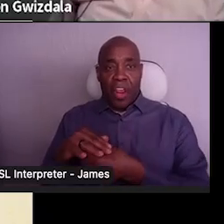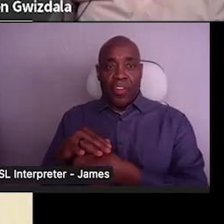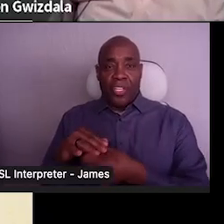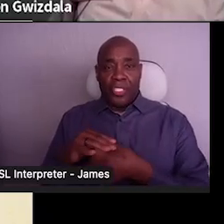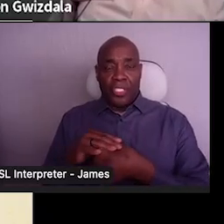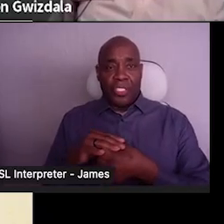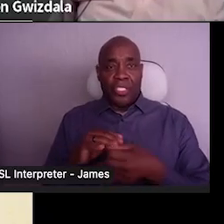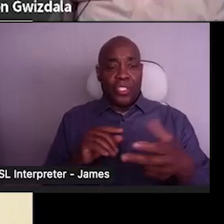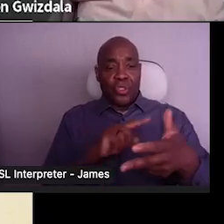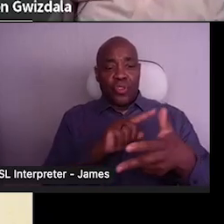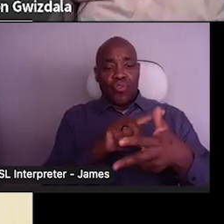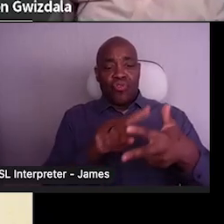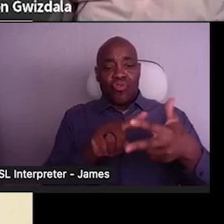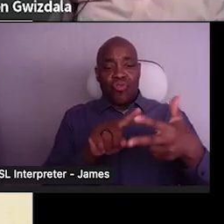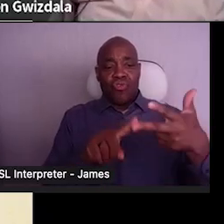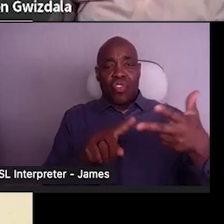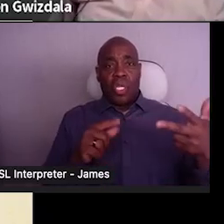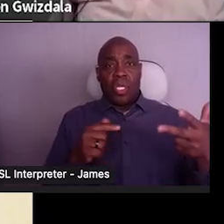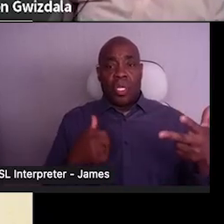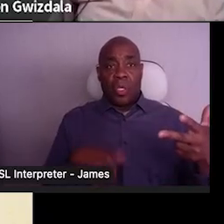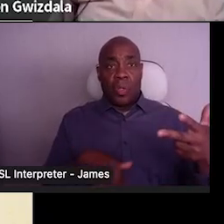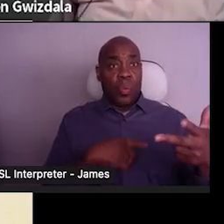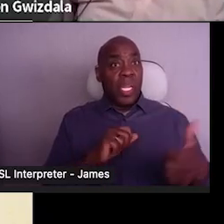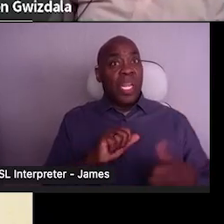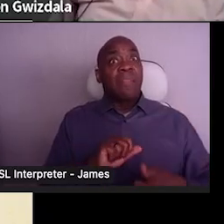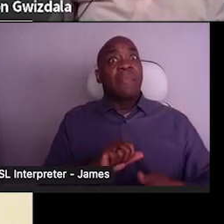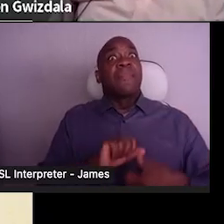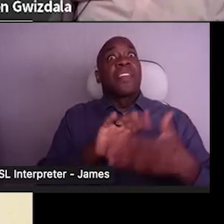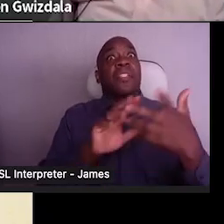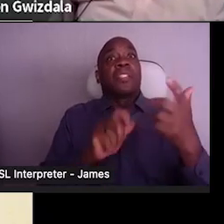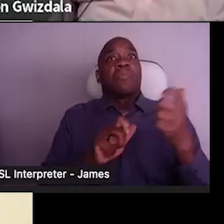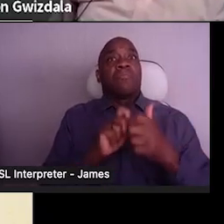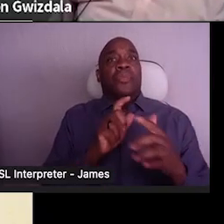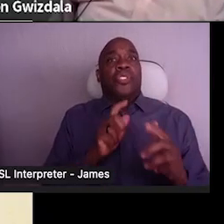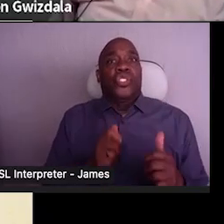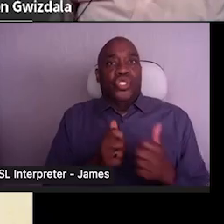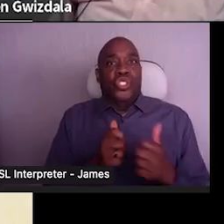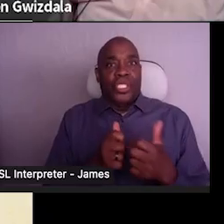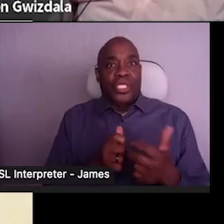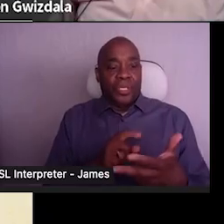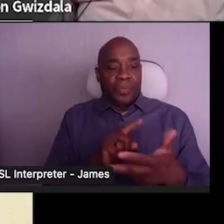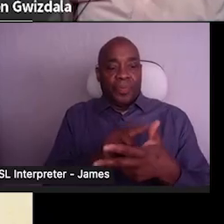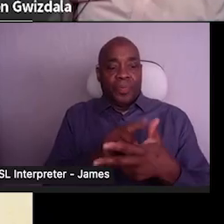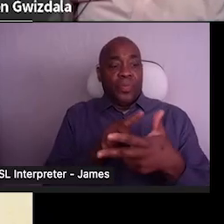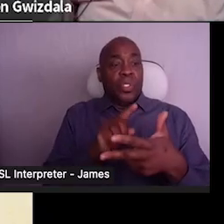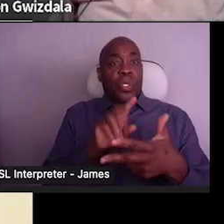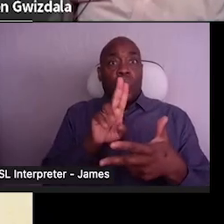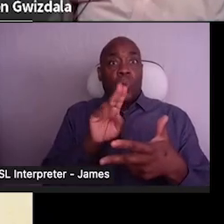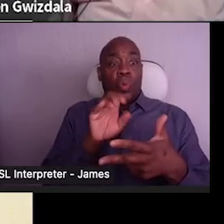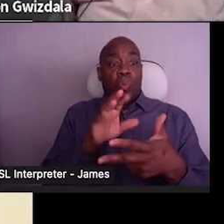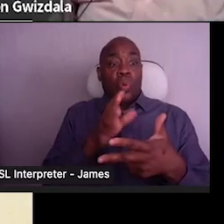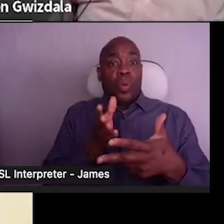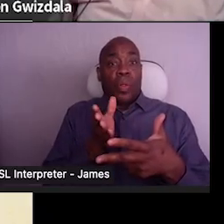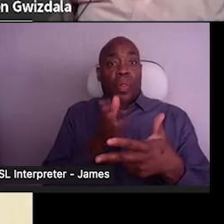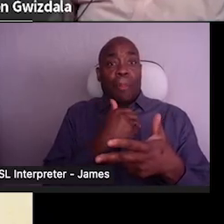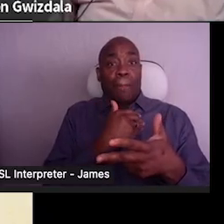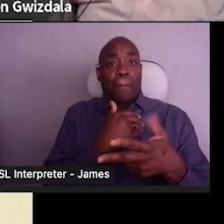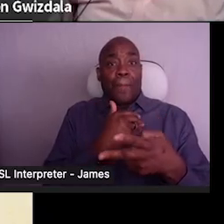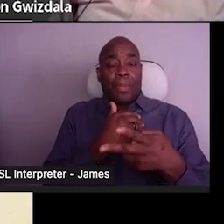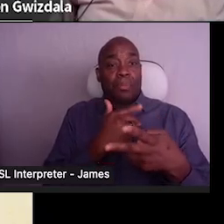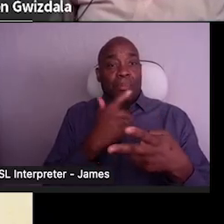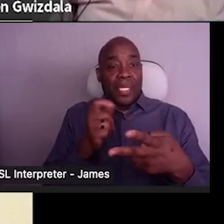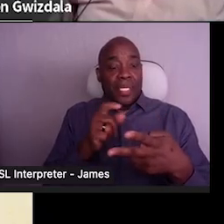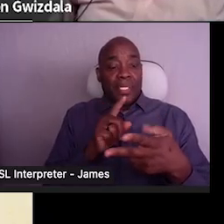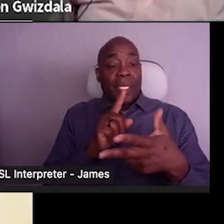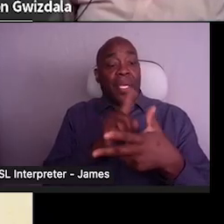areas. There's three areas, as I said, where we face the most challenges. We're gonna put Uber aside